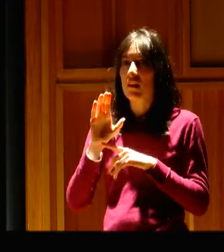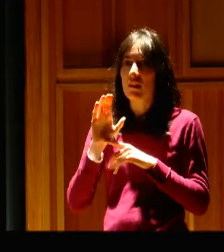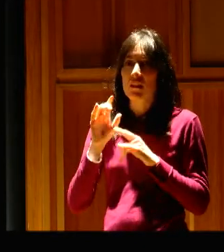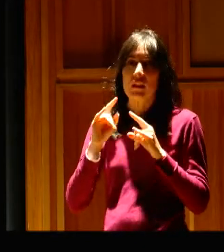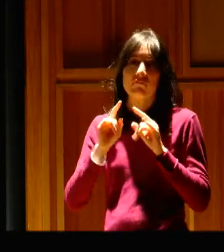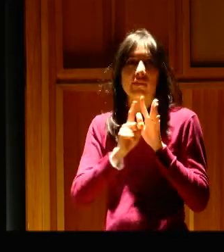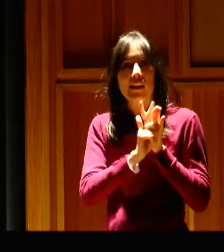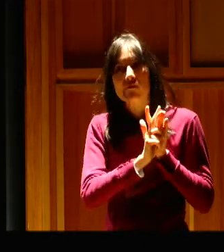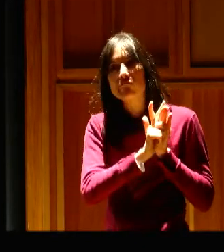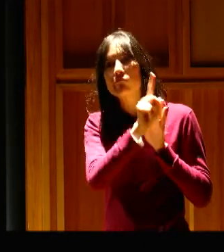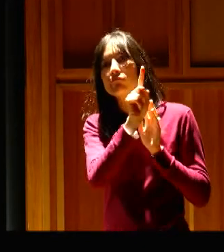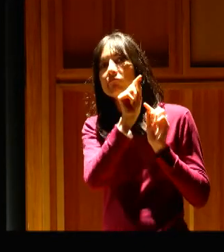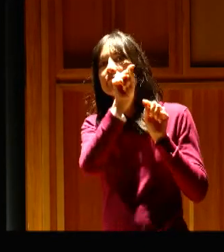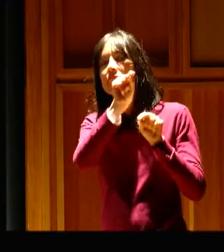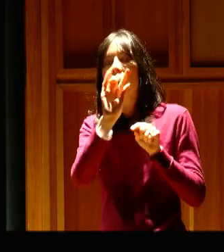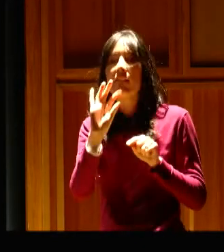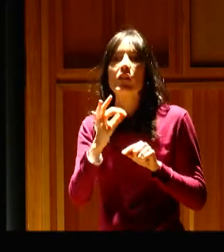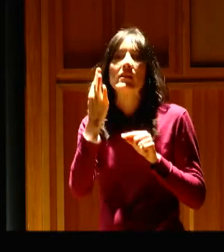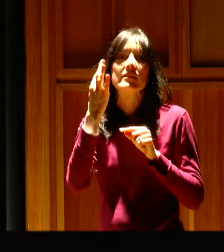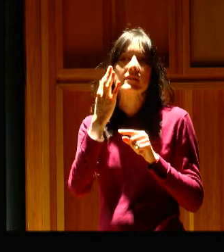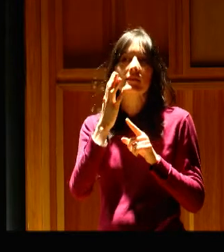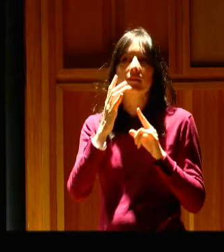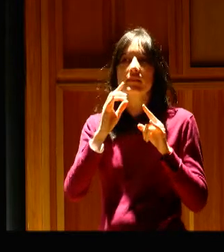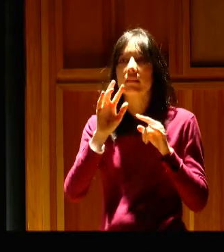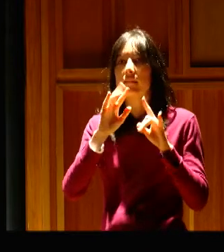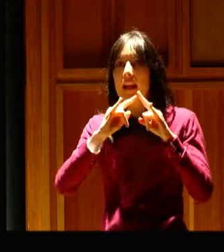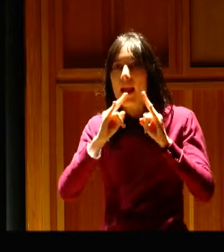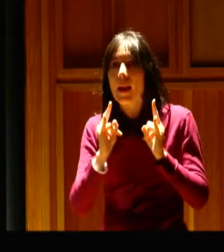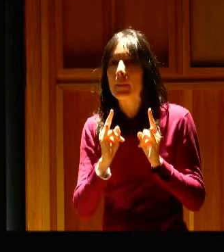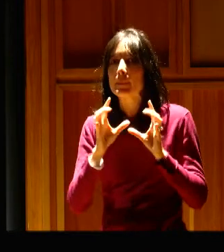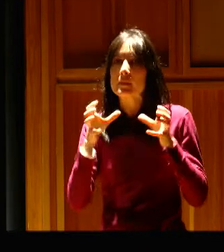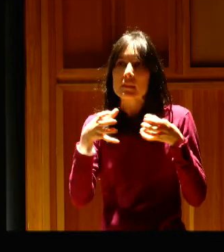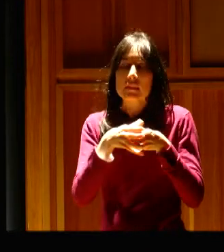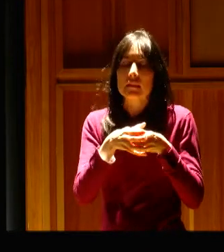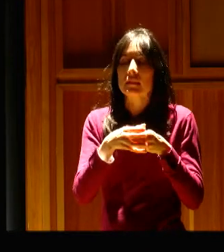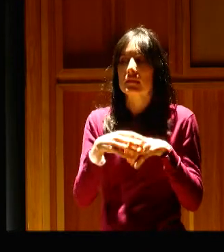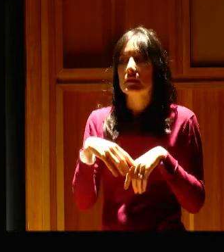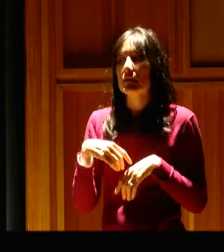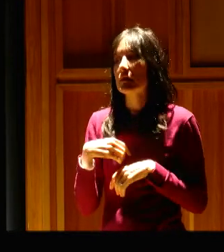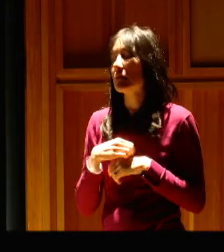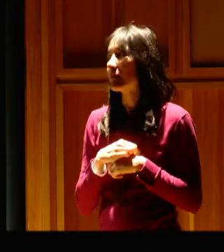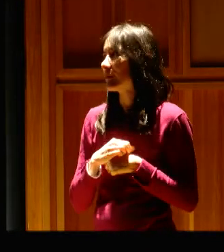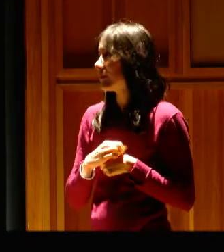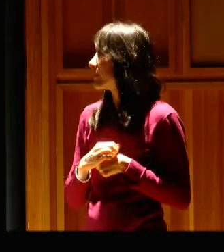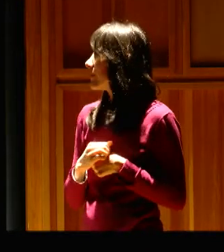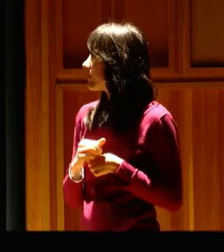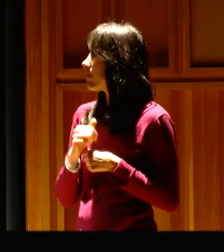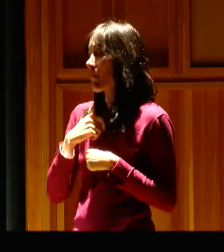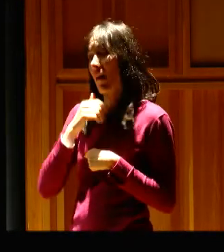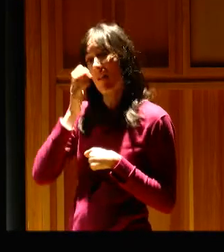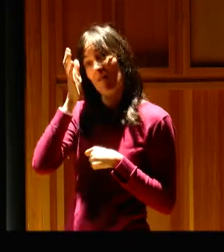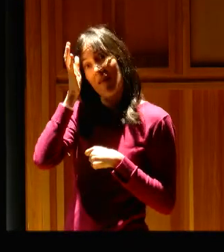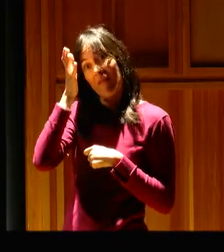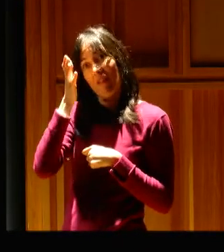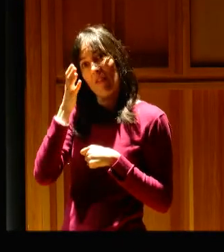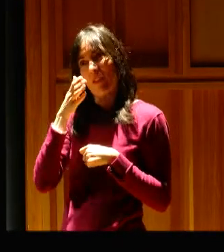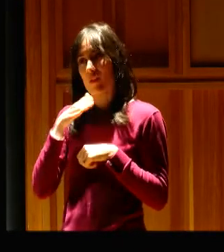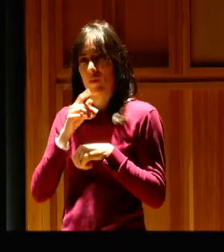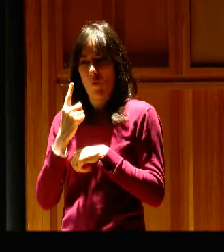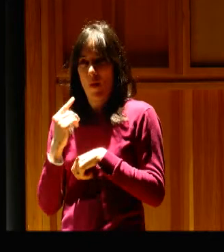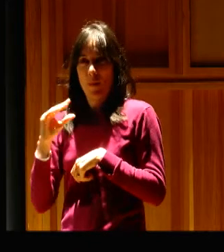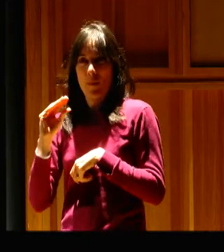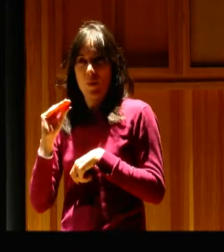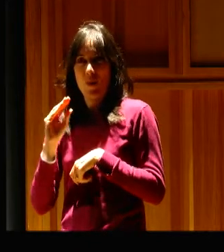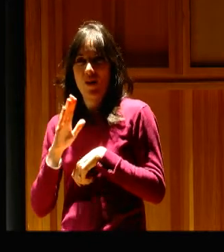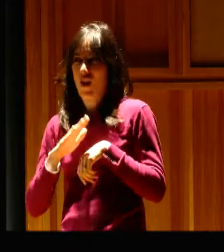France. Out of this family picture, my grandfather, the little boy on the left, was the only one to